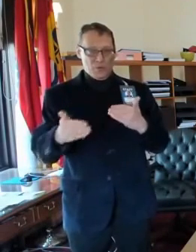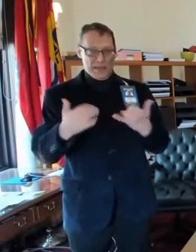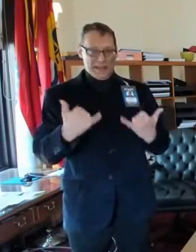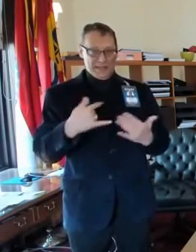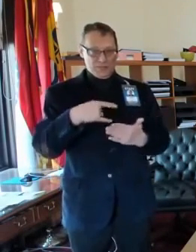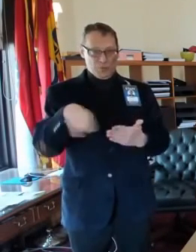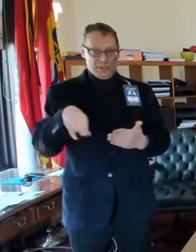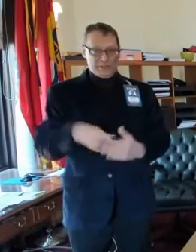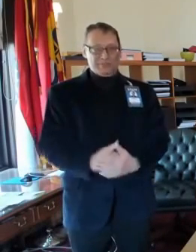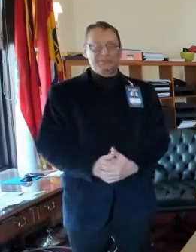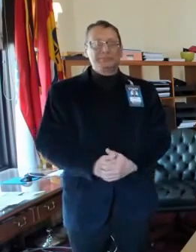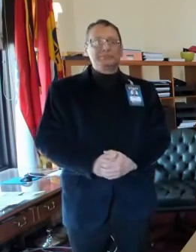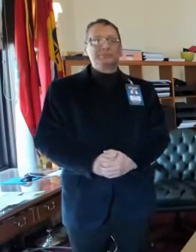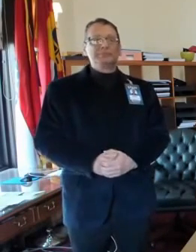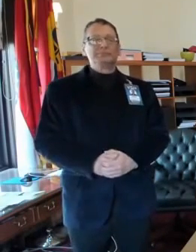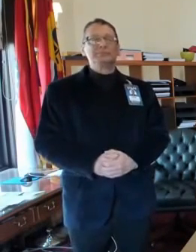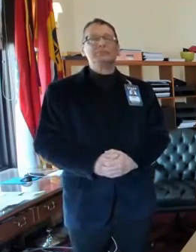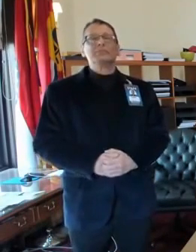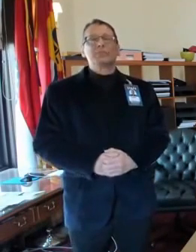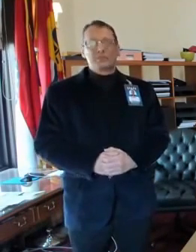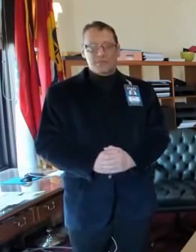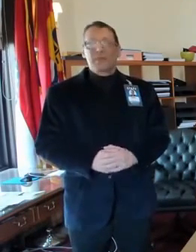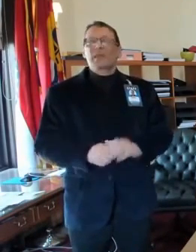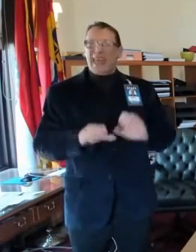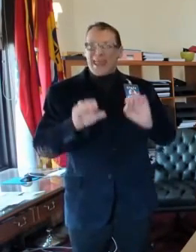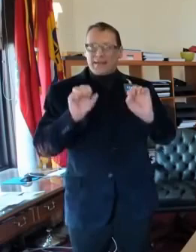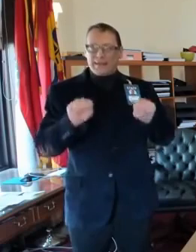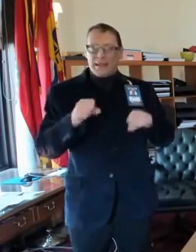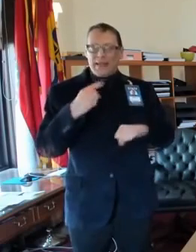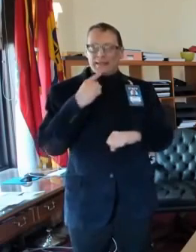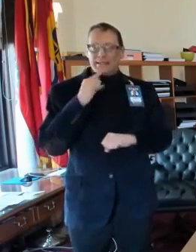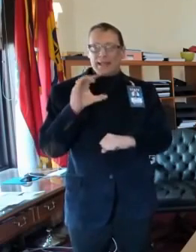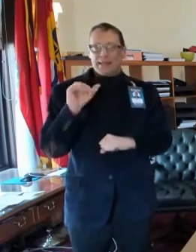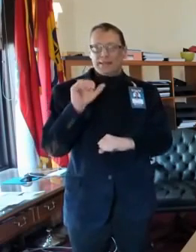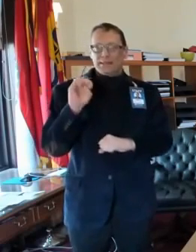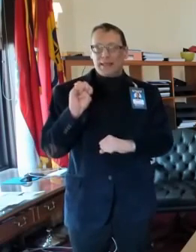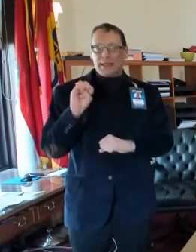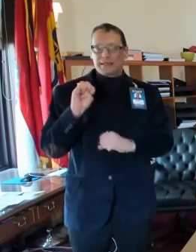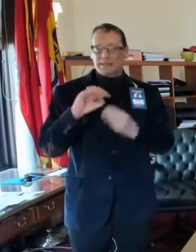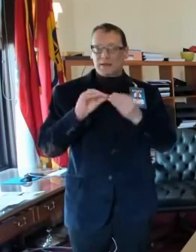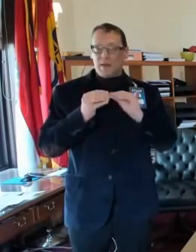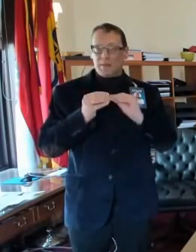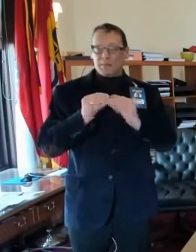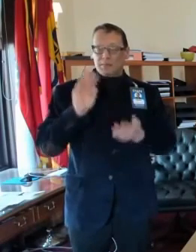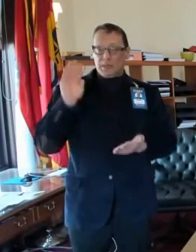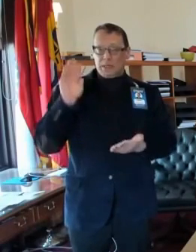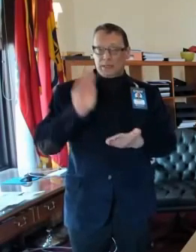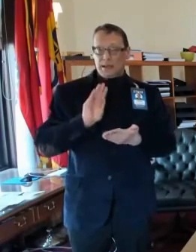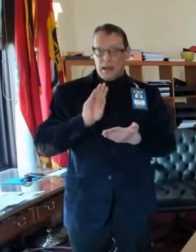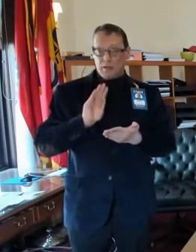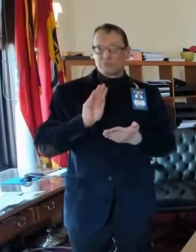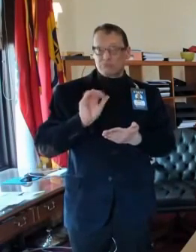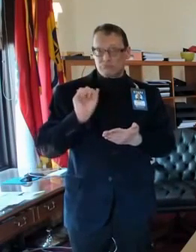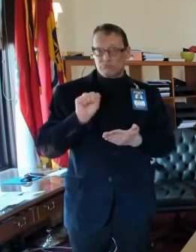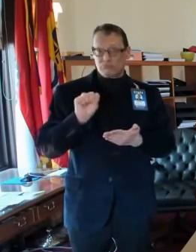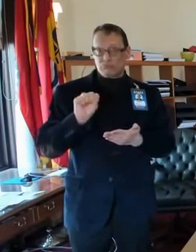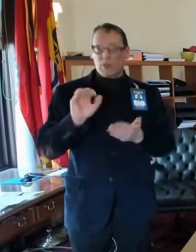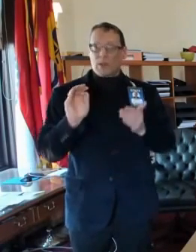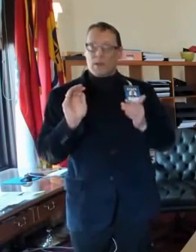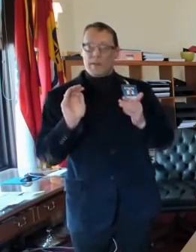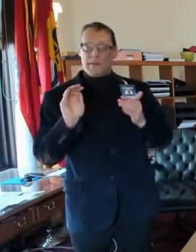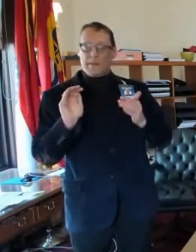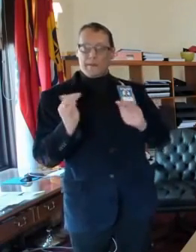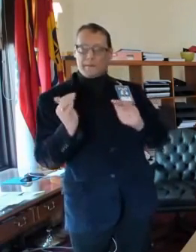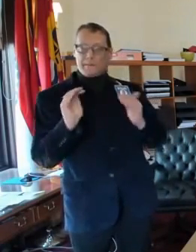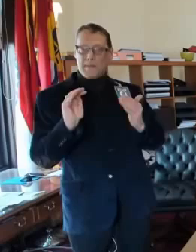week. But it is fair to say that cases are down from where they were, say,